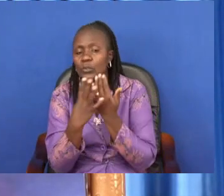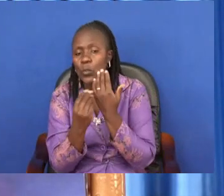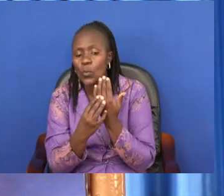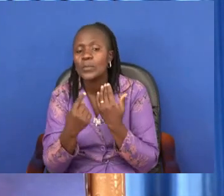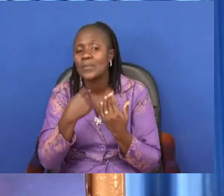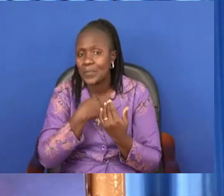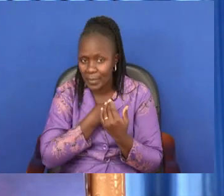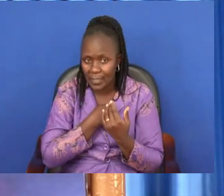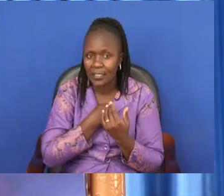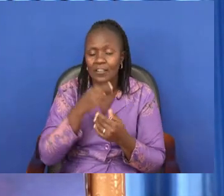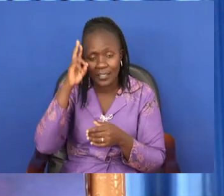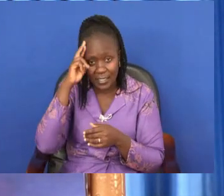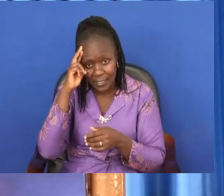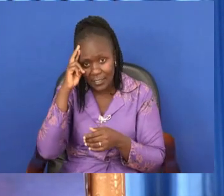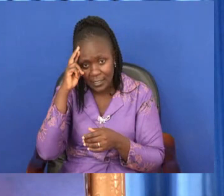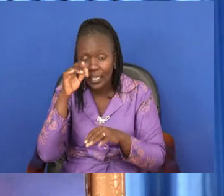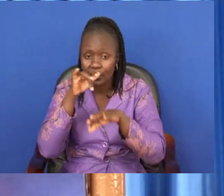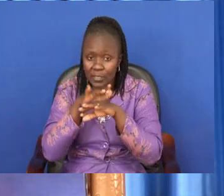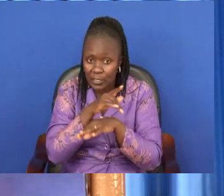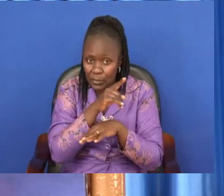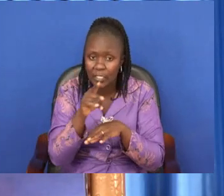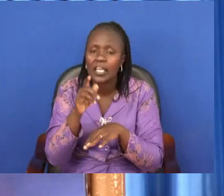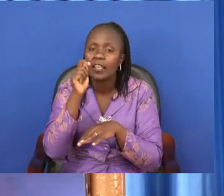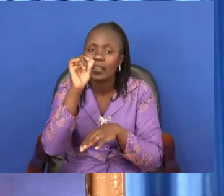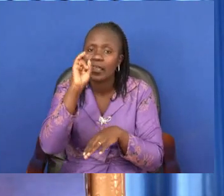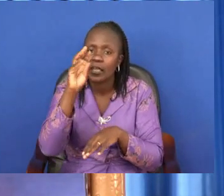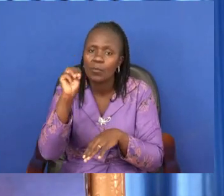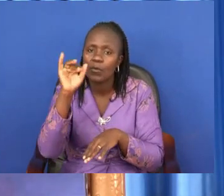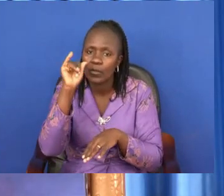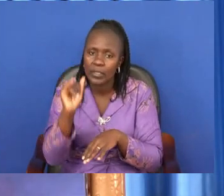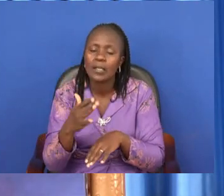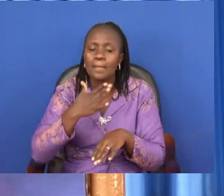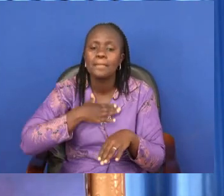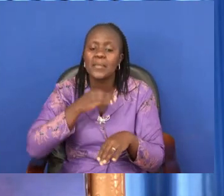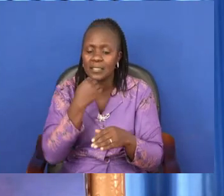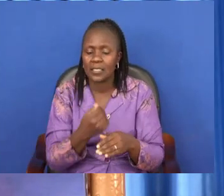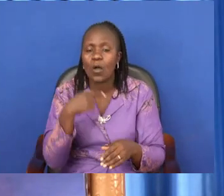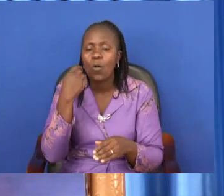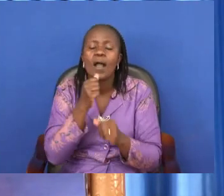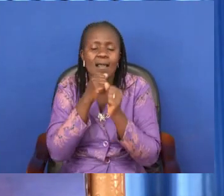me. For this reason, I am sending to you Timothy, my son whom I love,